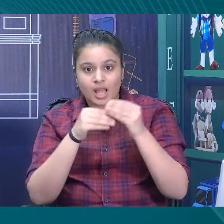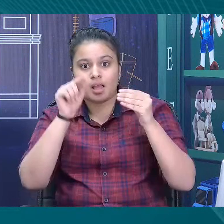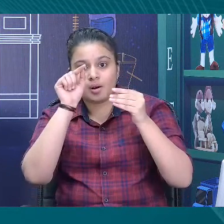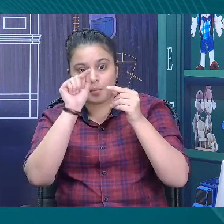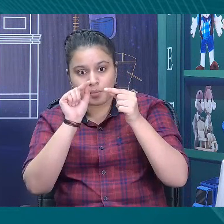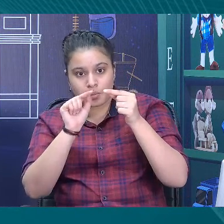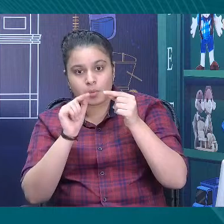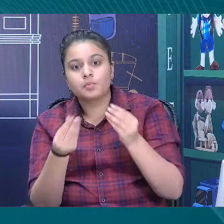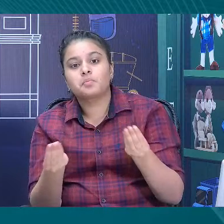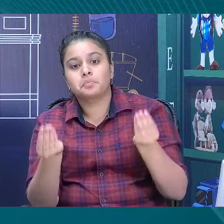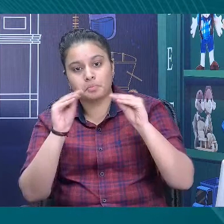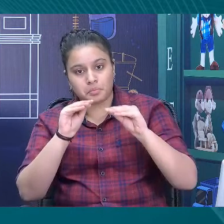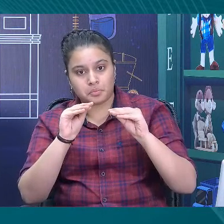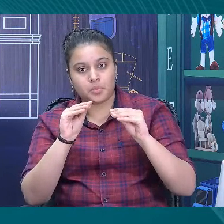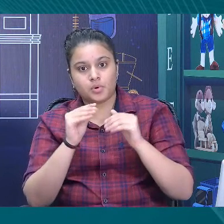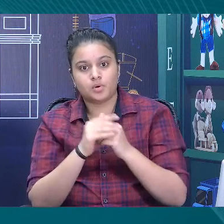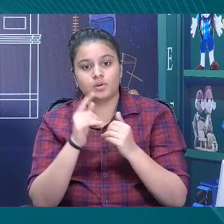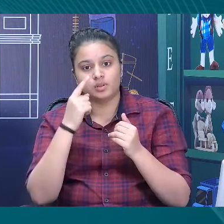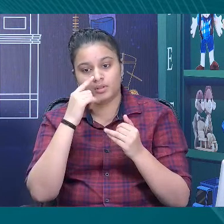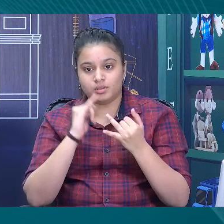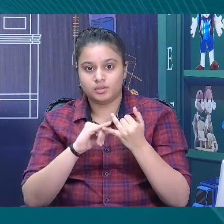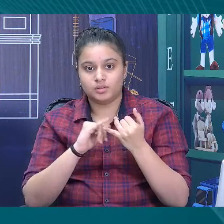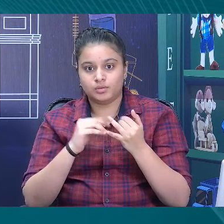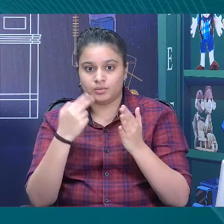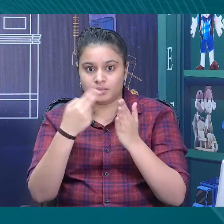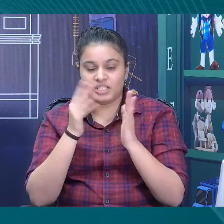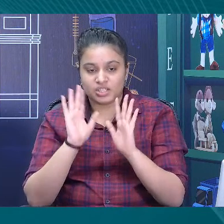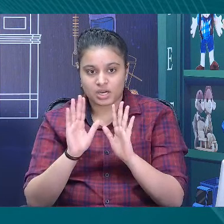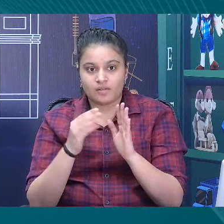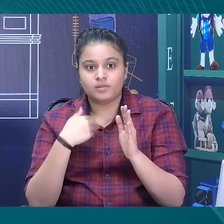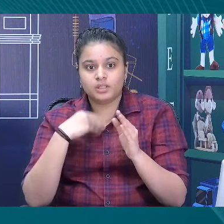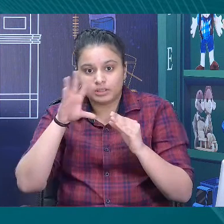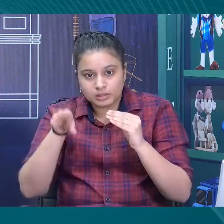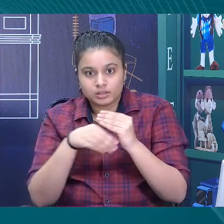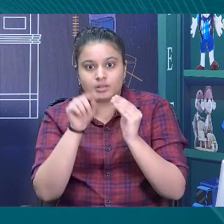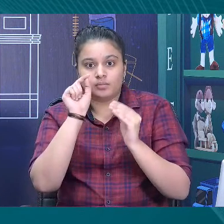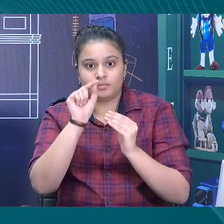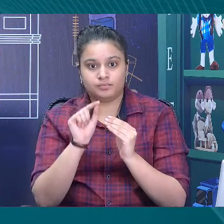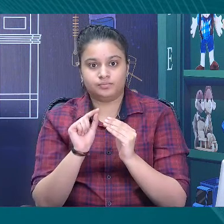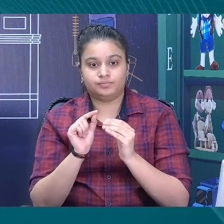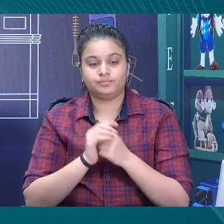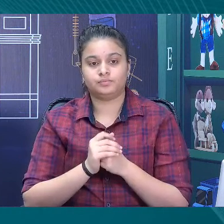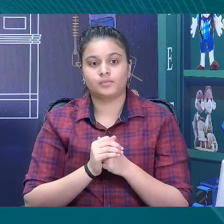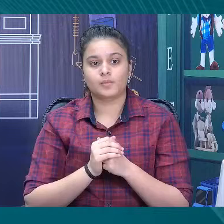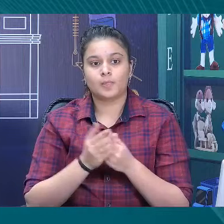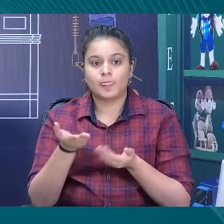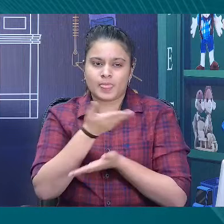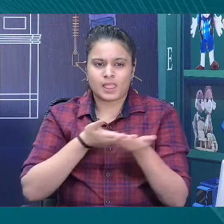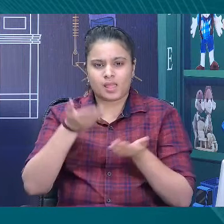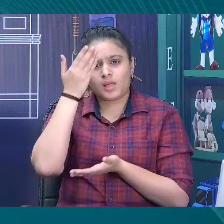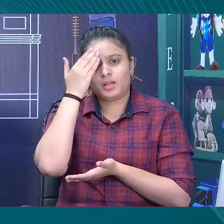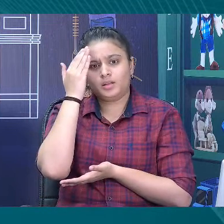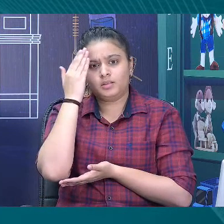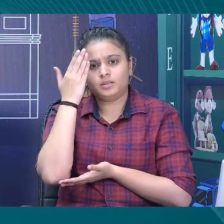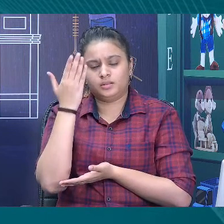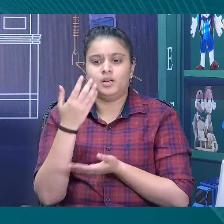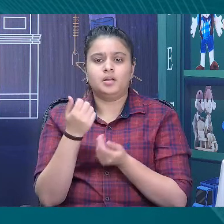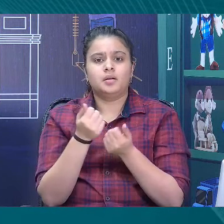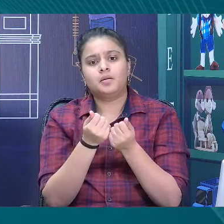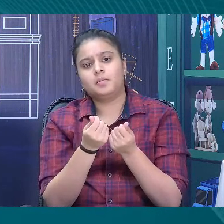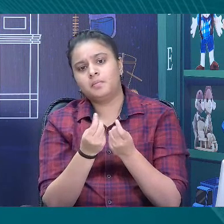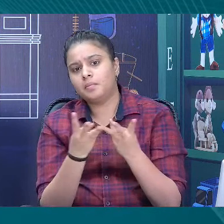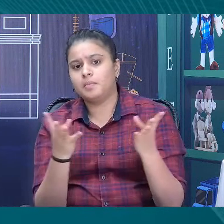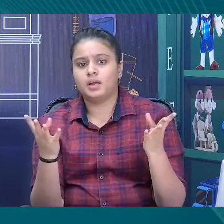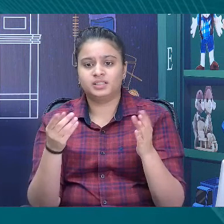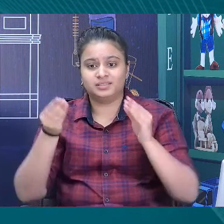to what Soni has just mentioned. Of course, VACT, we all know, use of multisensory way